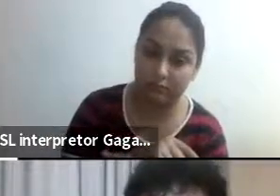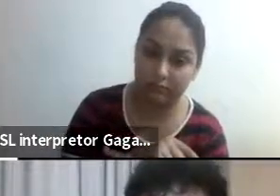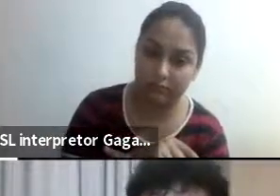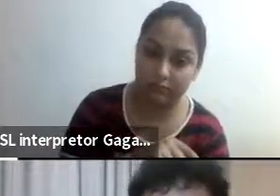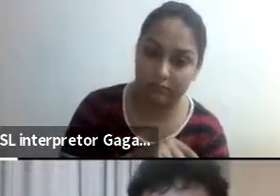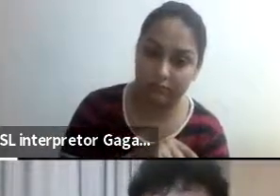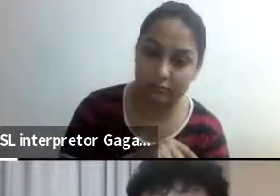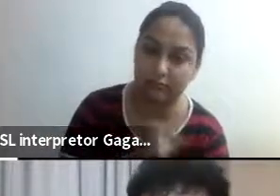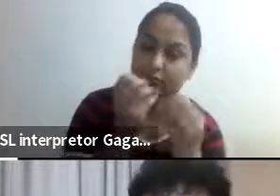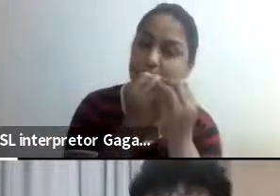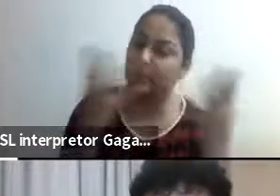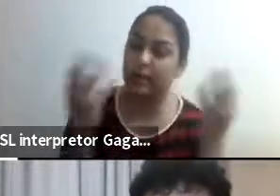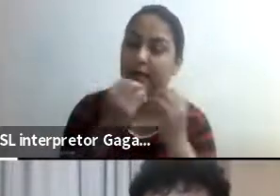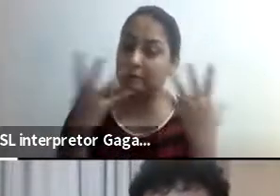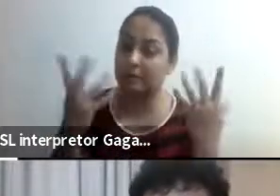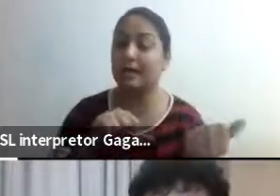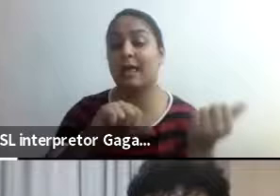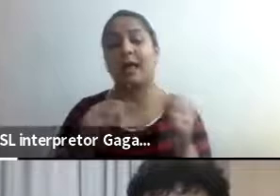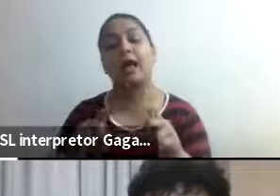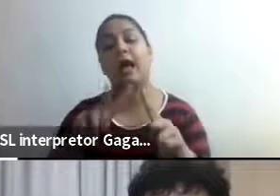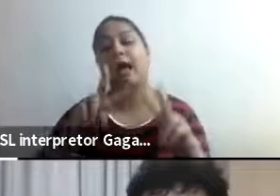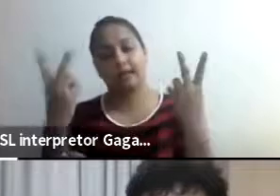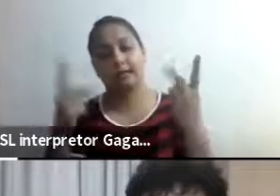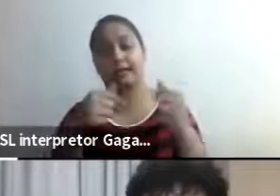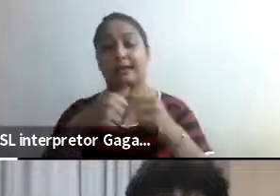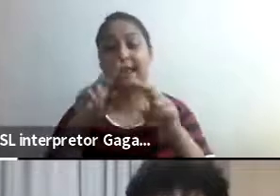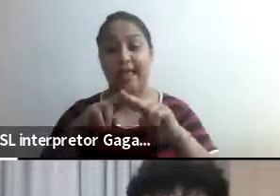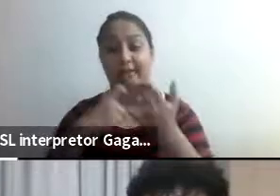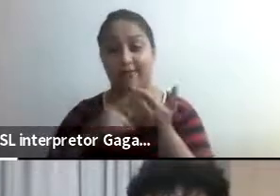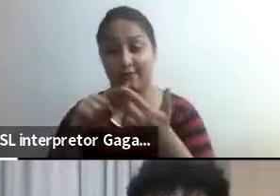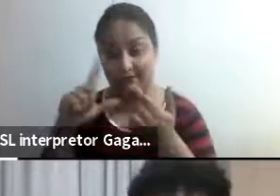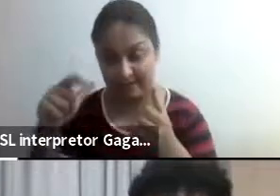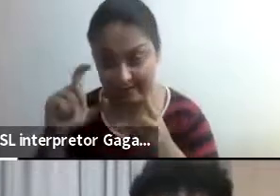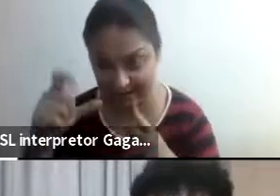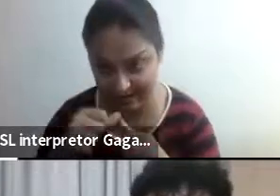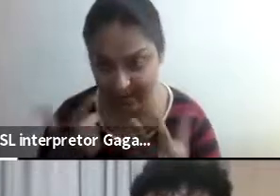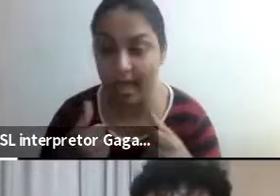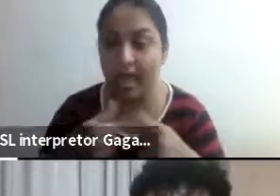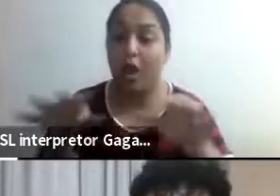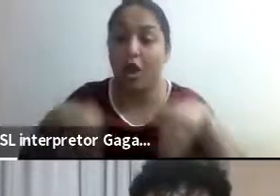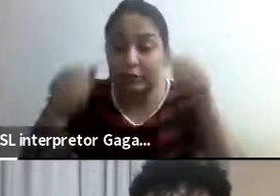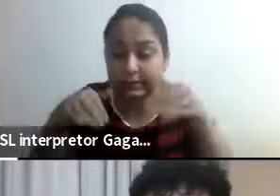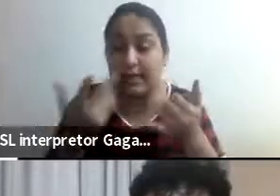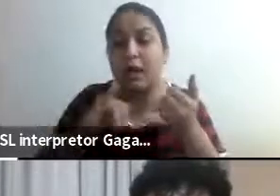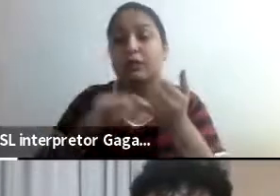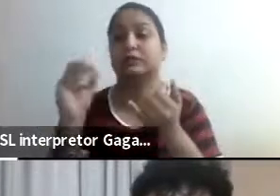uh, like many other artifacts from Africa, Australia, and South Asia,